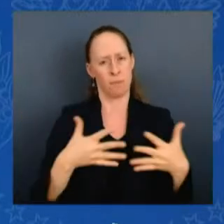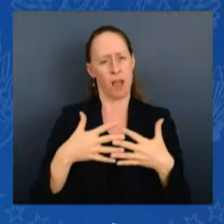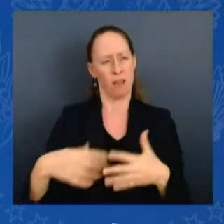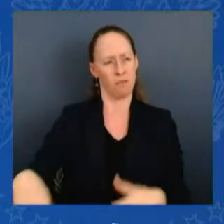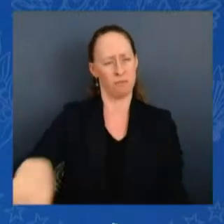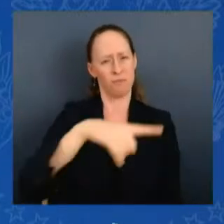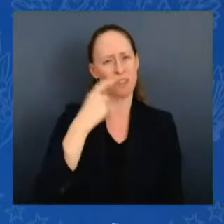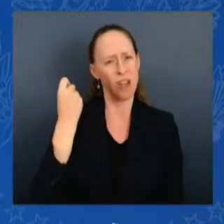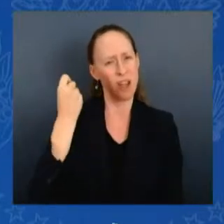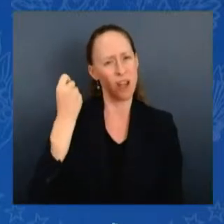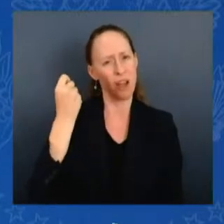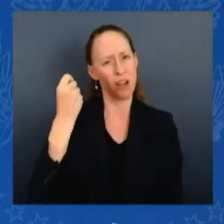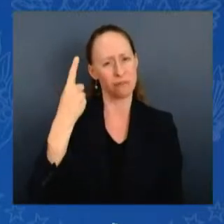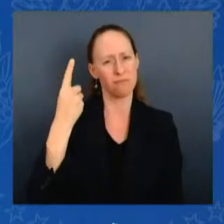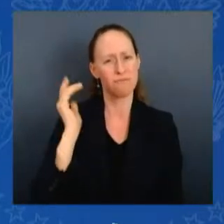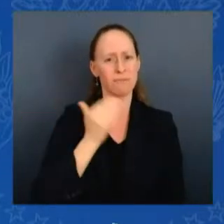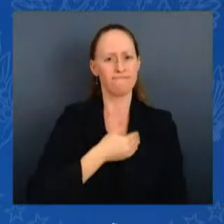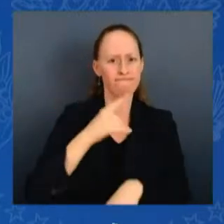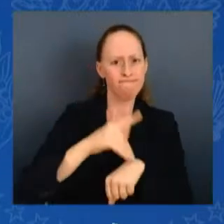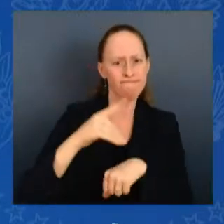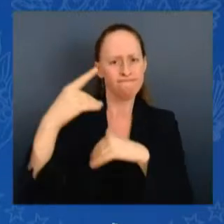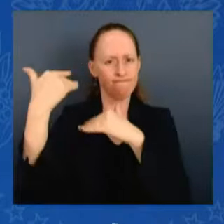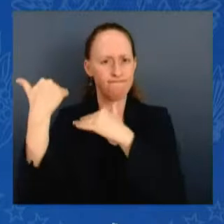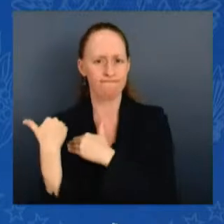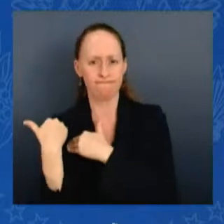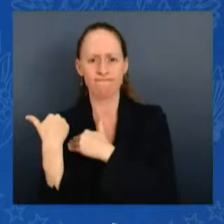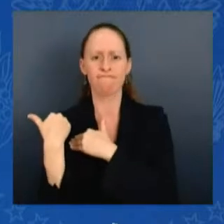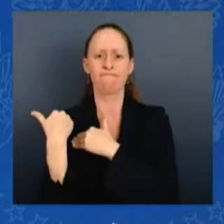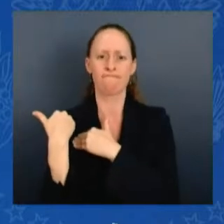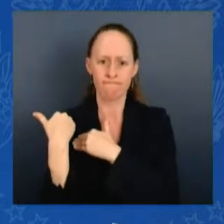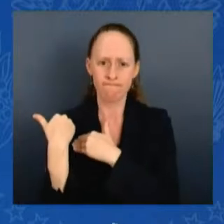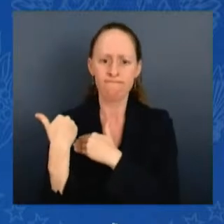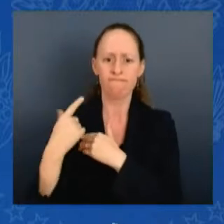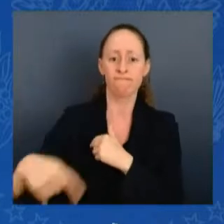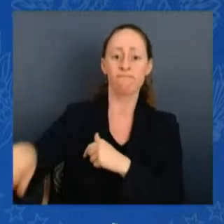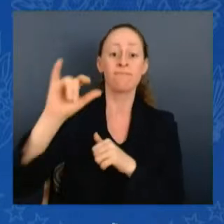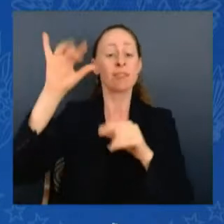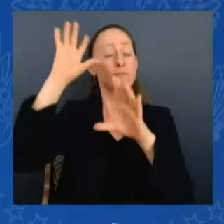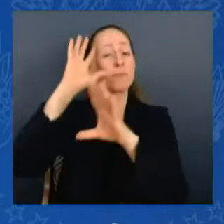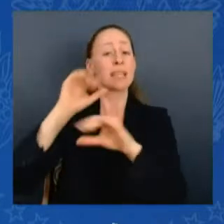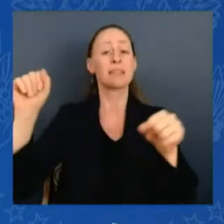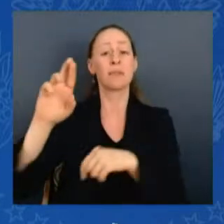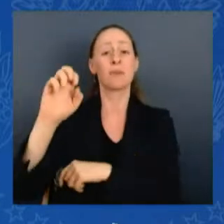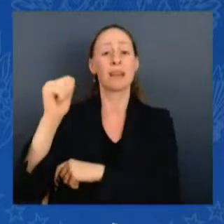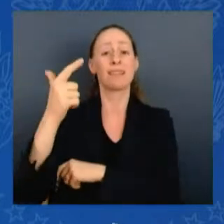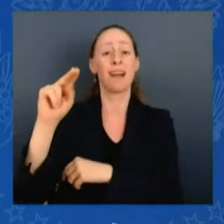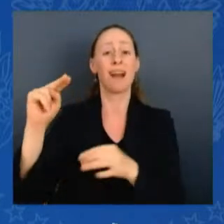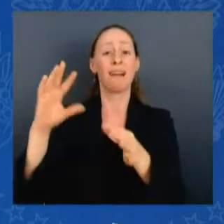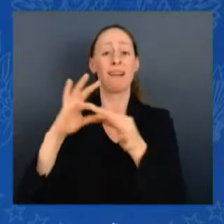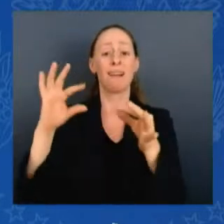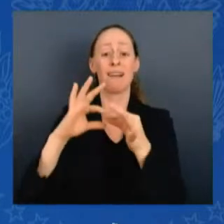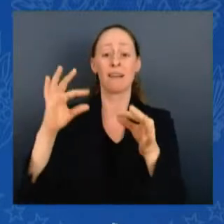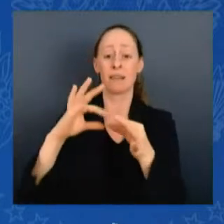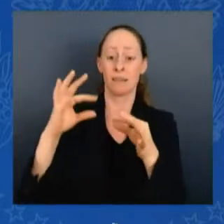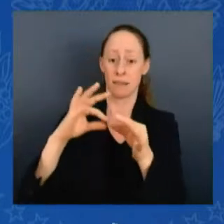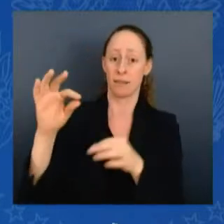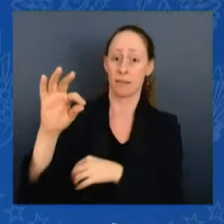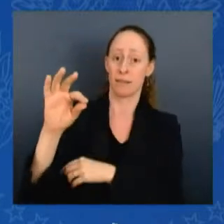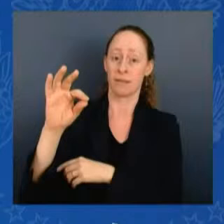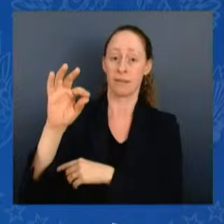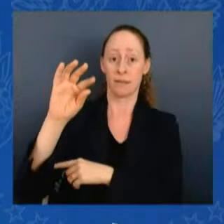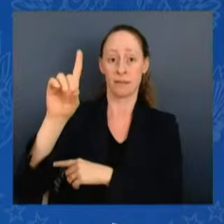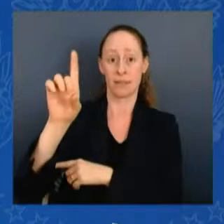President Reagan put it, and I quote, "If our fellow democracies are not secure, we cannot be secure. If you